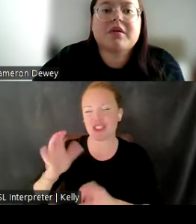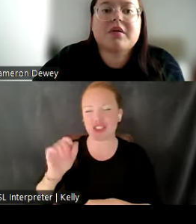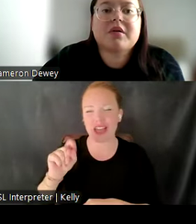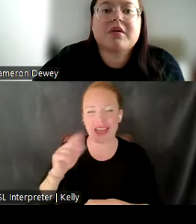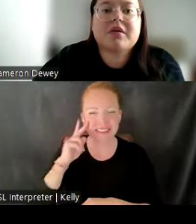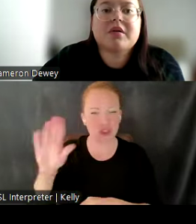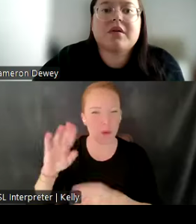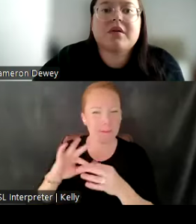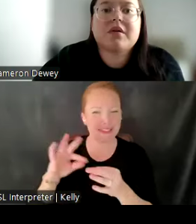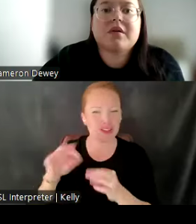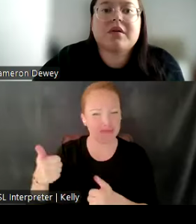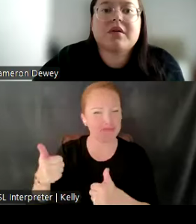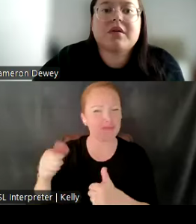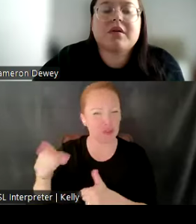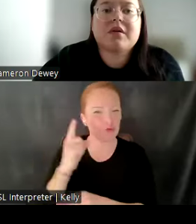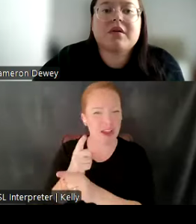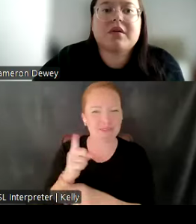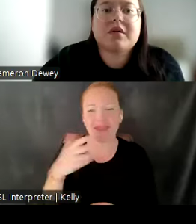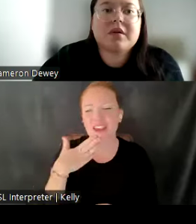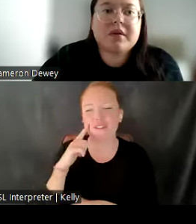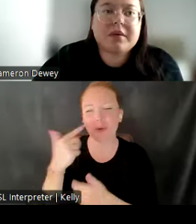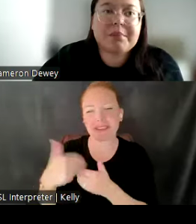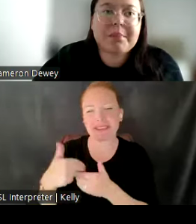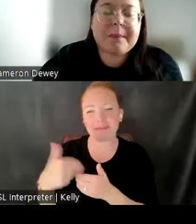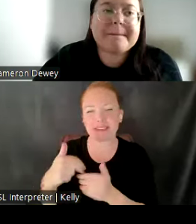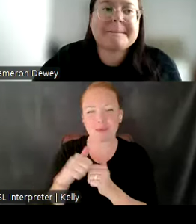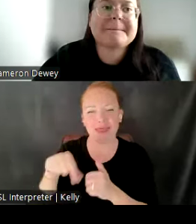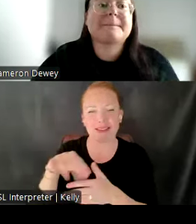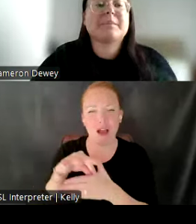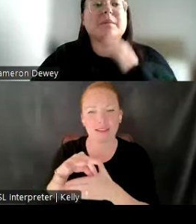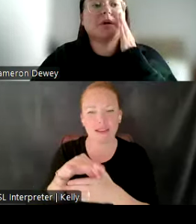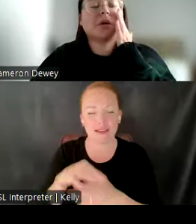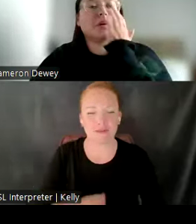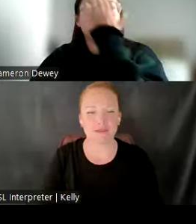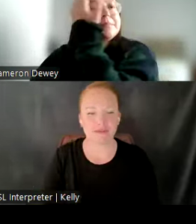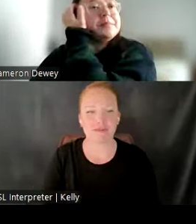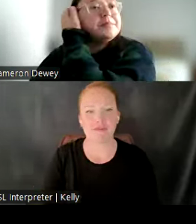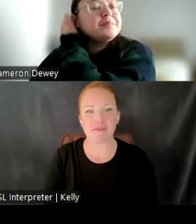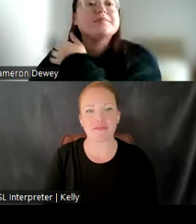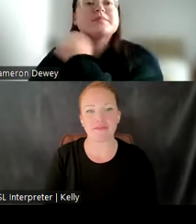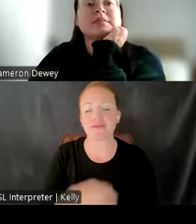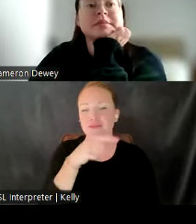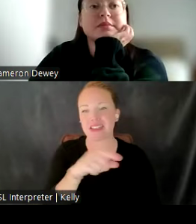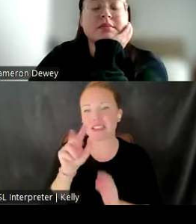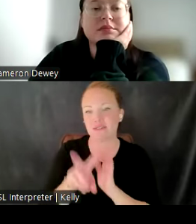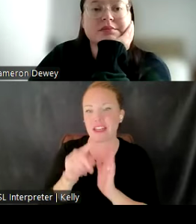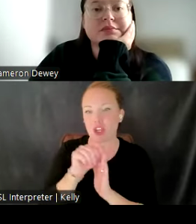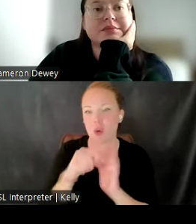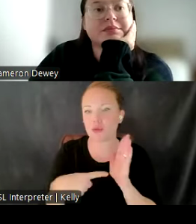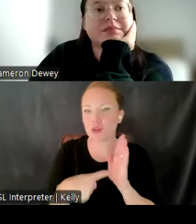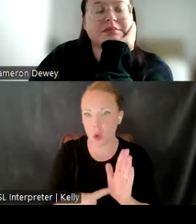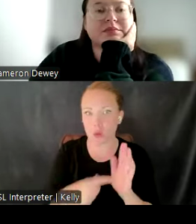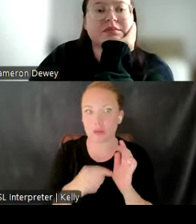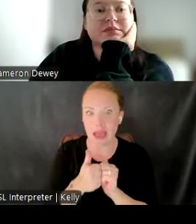you guys participating in this content that we're presenting on. And in sum, this video just really demonstrates how someone can